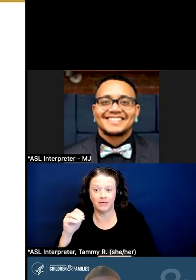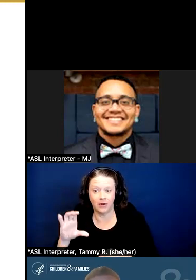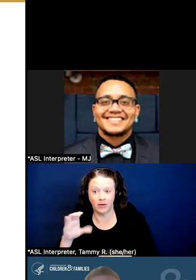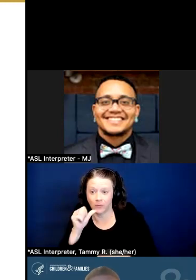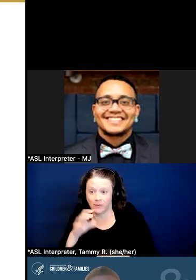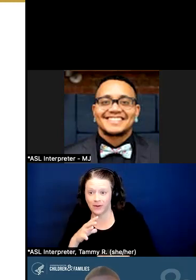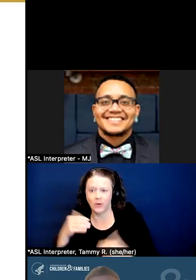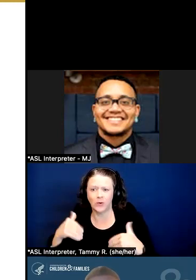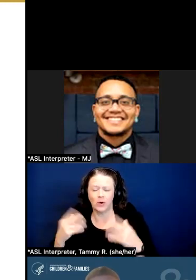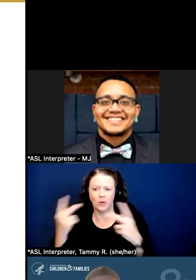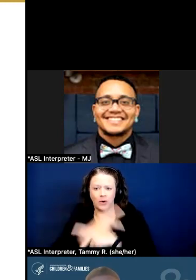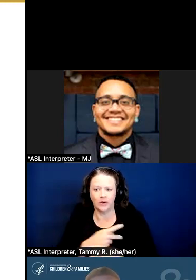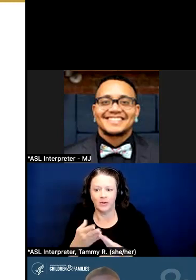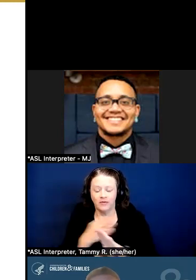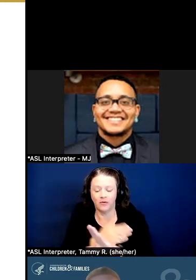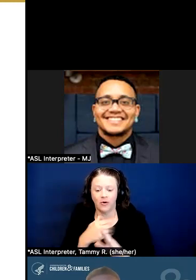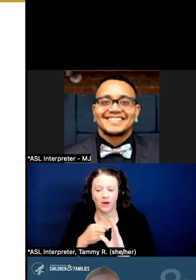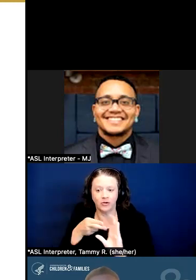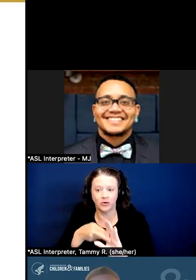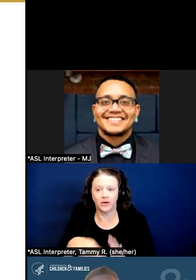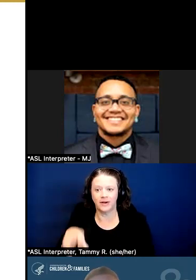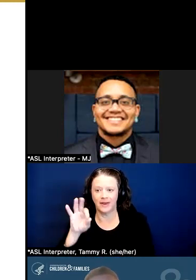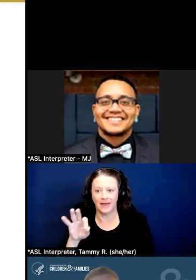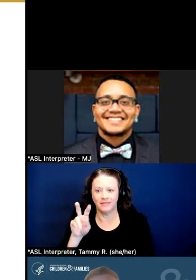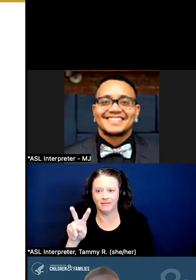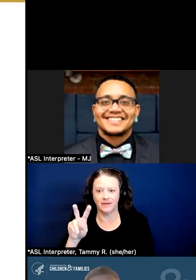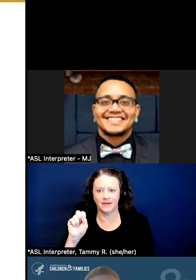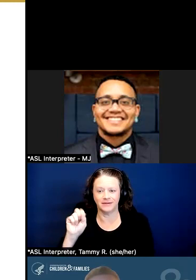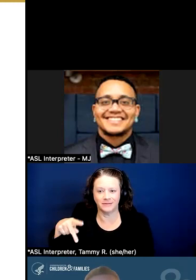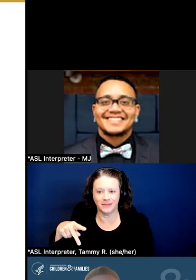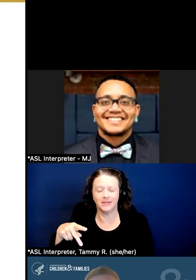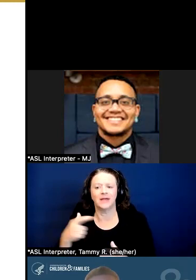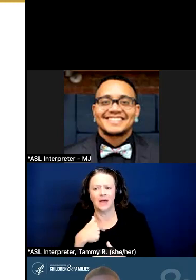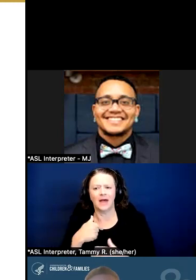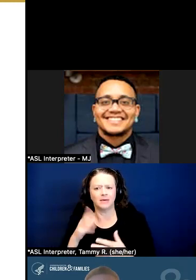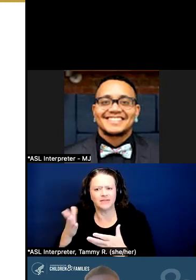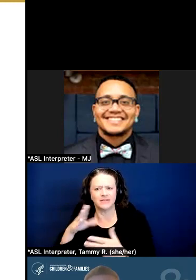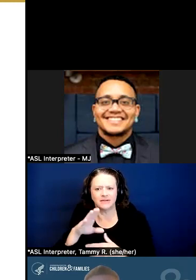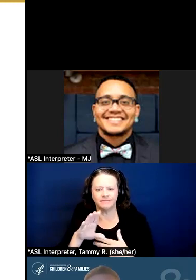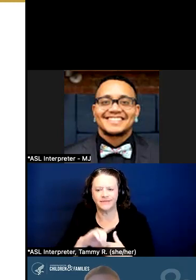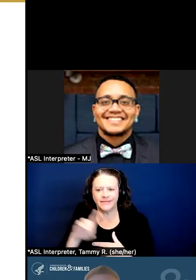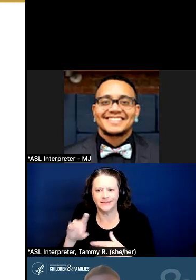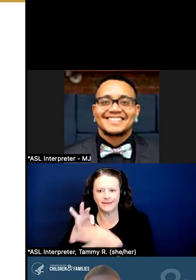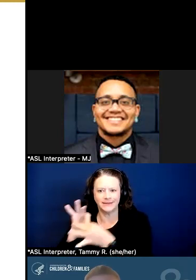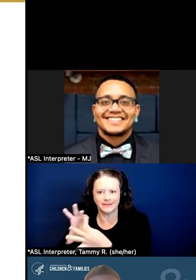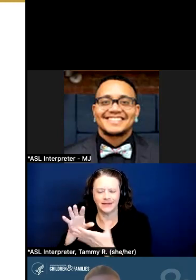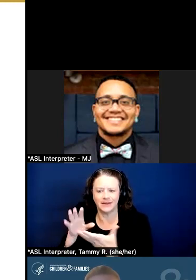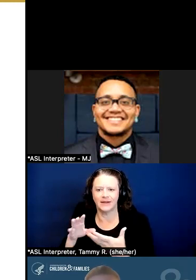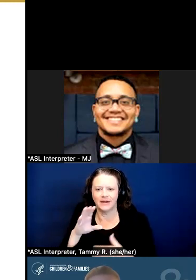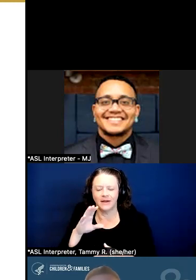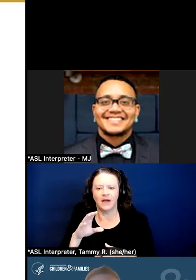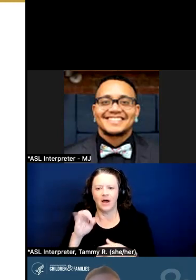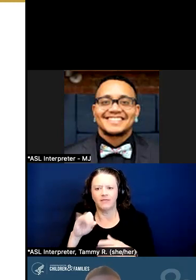joining FISB as the Associate Commissioner, I served as the DV liaison within my local community's Continuum of Care, or